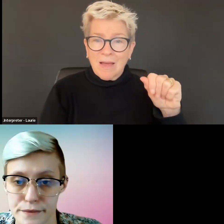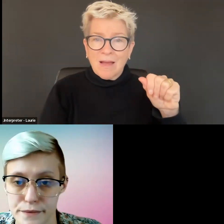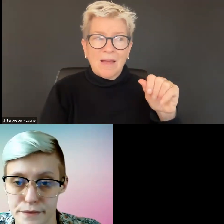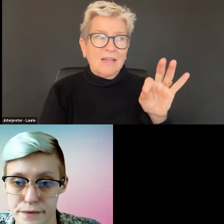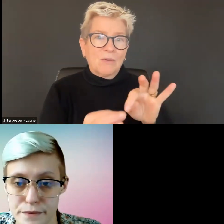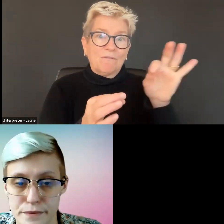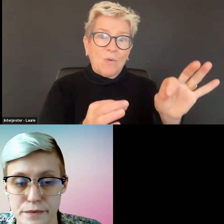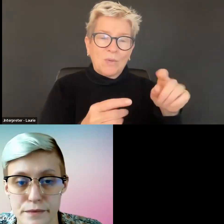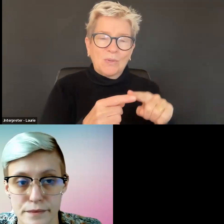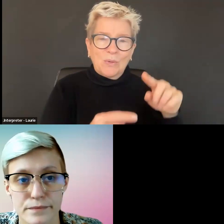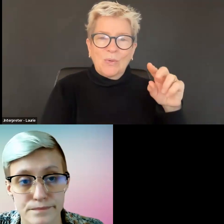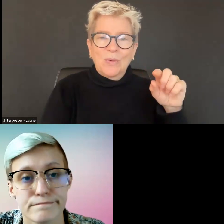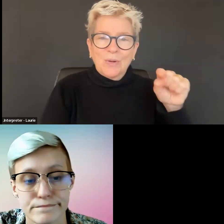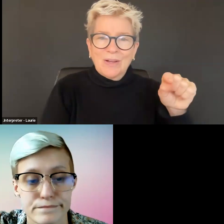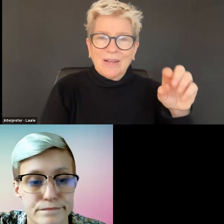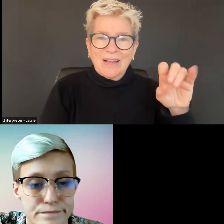again for your presentation.